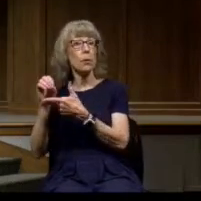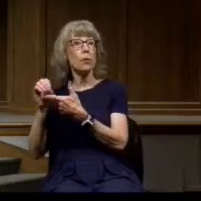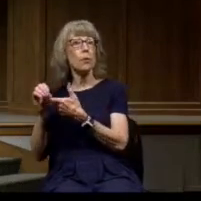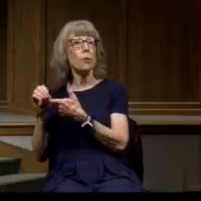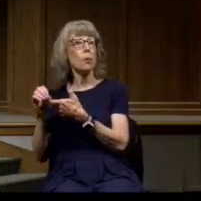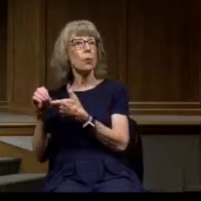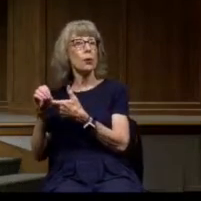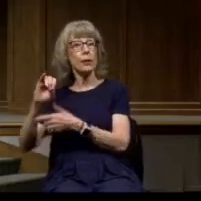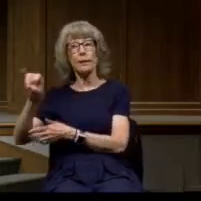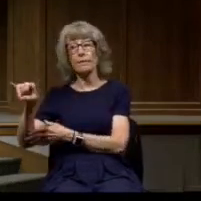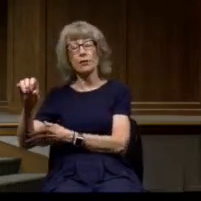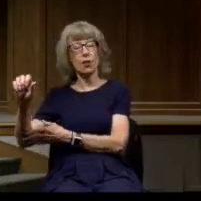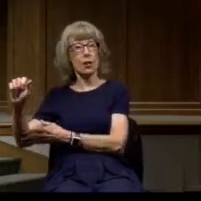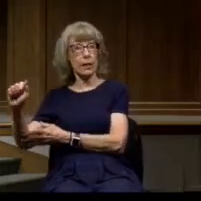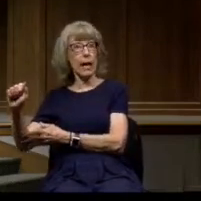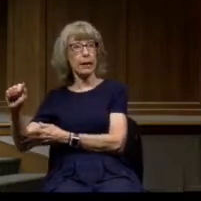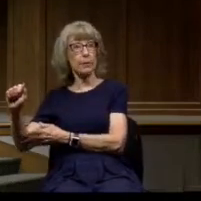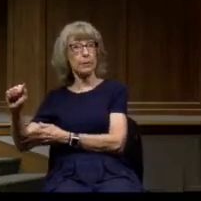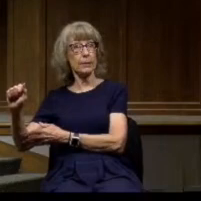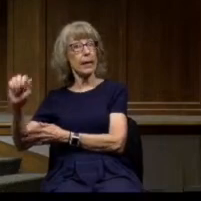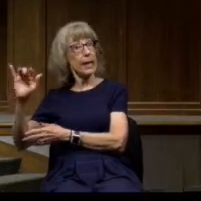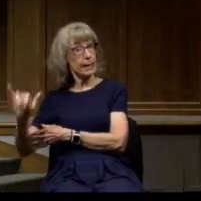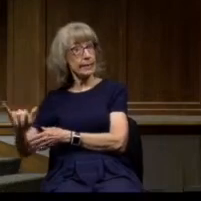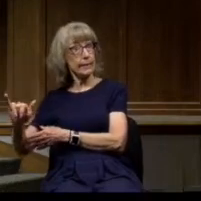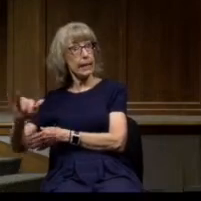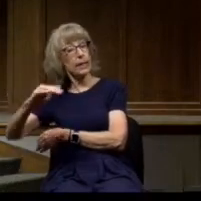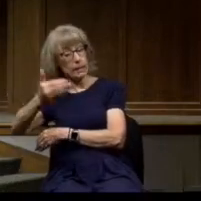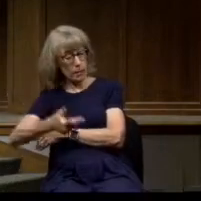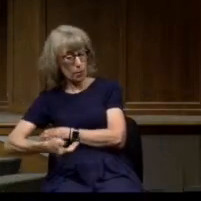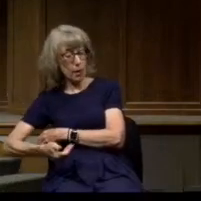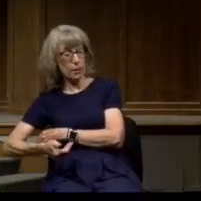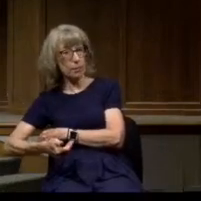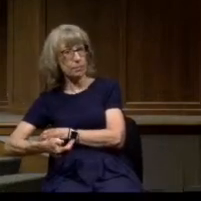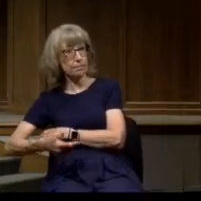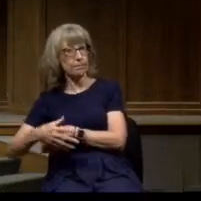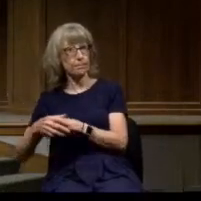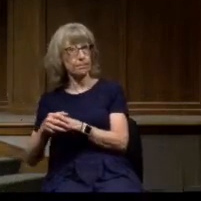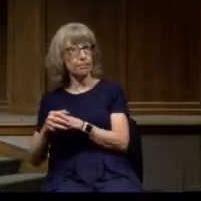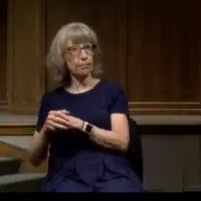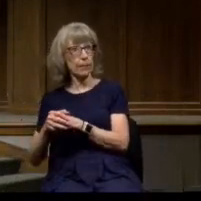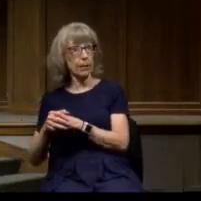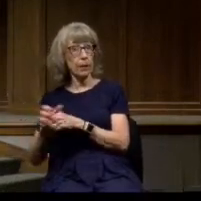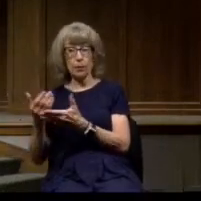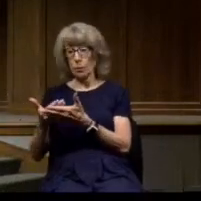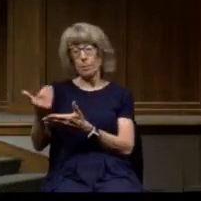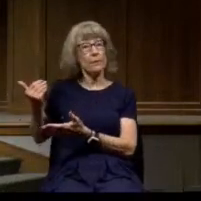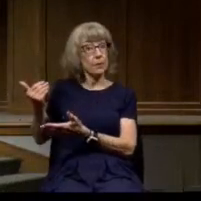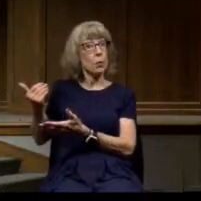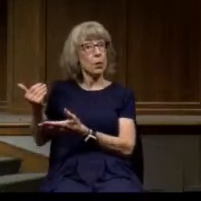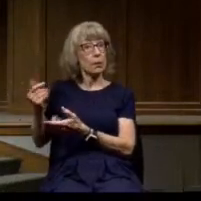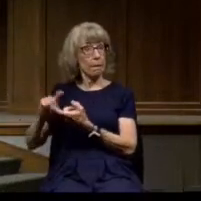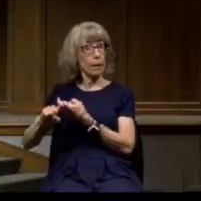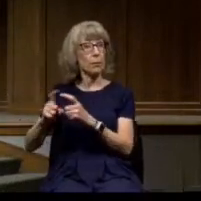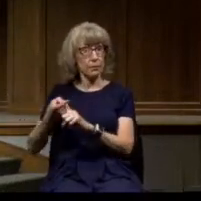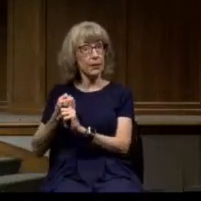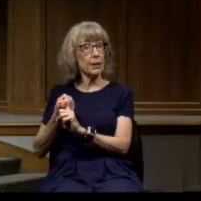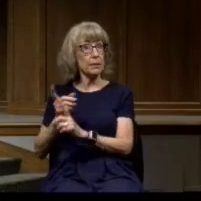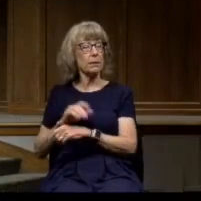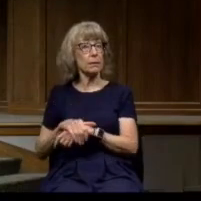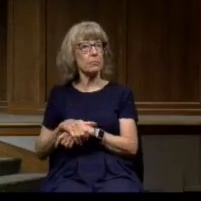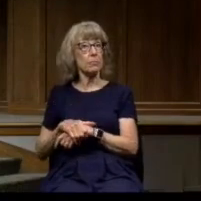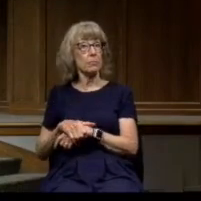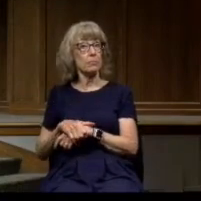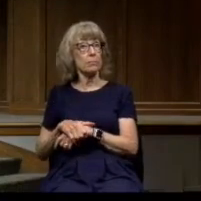idea if they realized this, but what those two men did and how they treated each other during those days is that they started 225 years